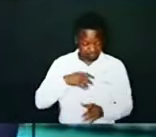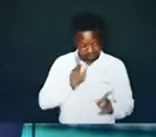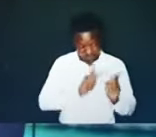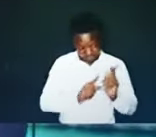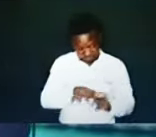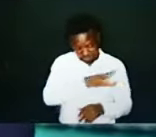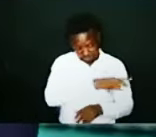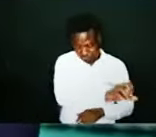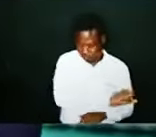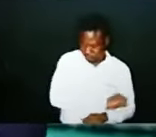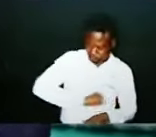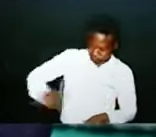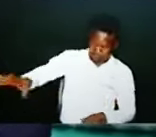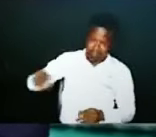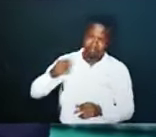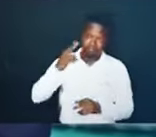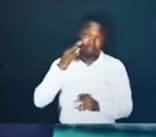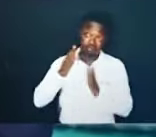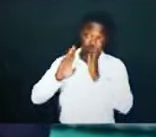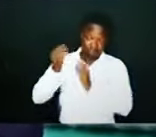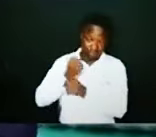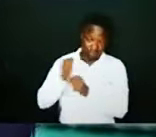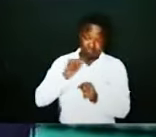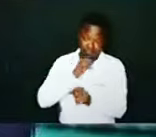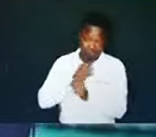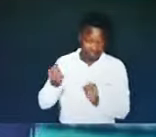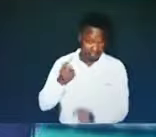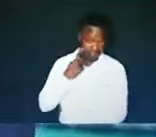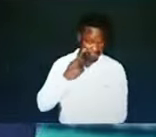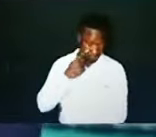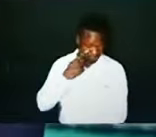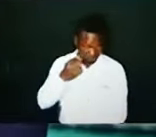And you see,